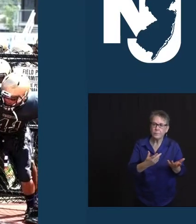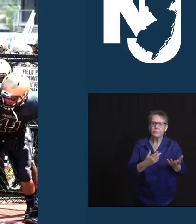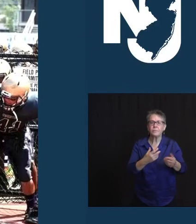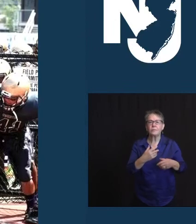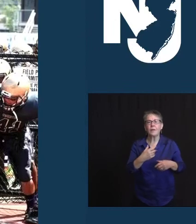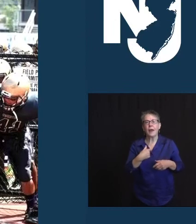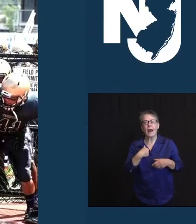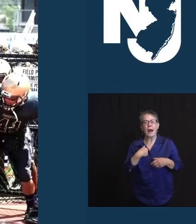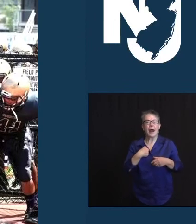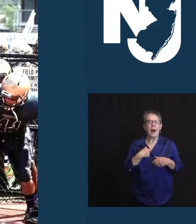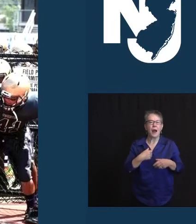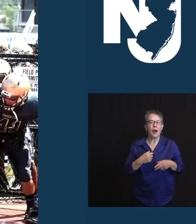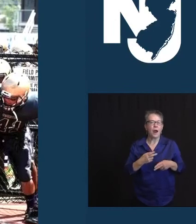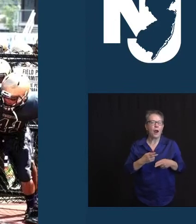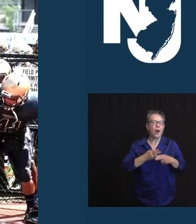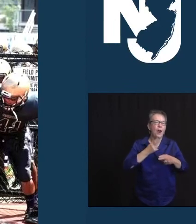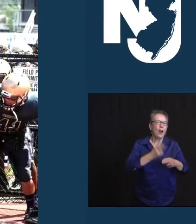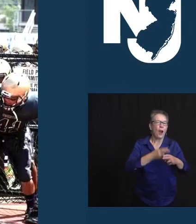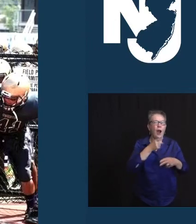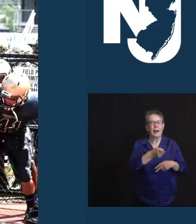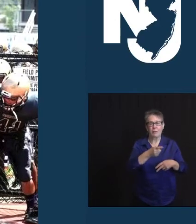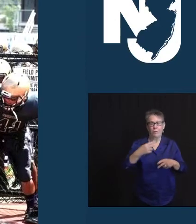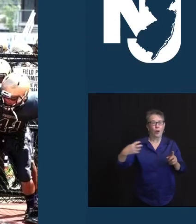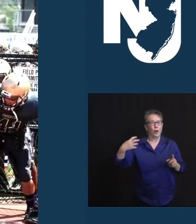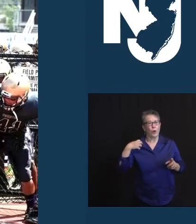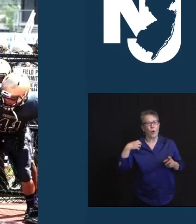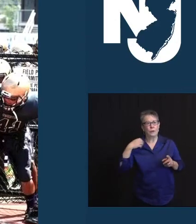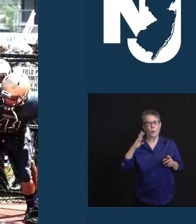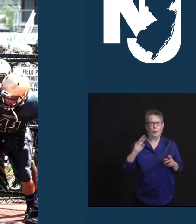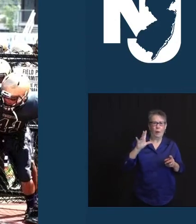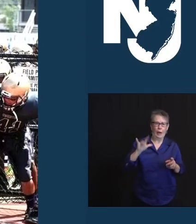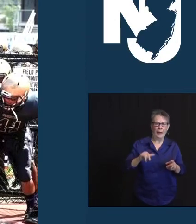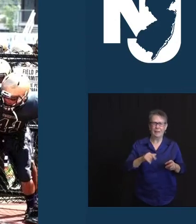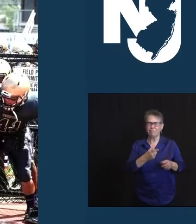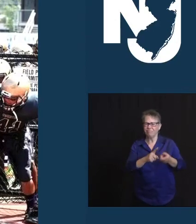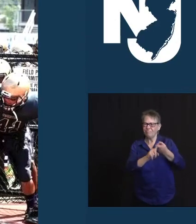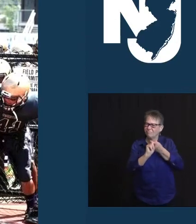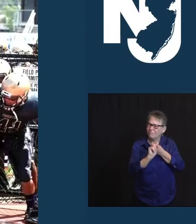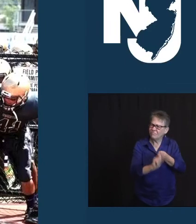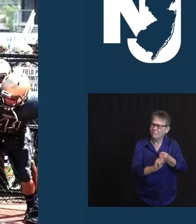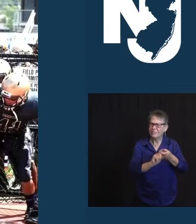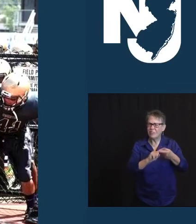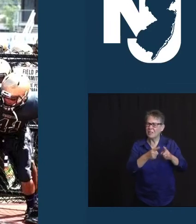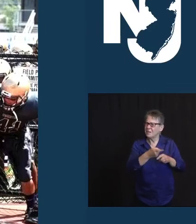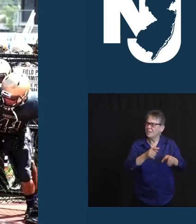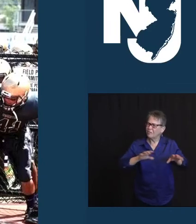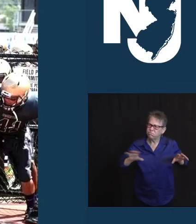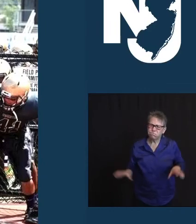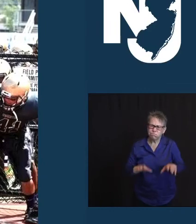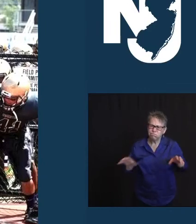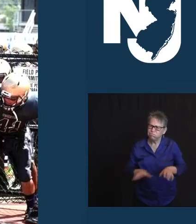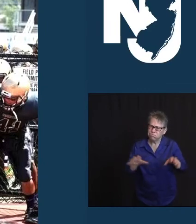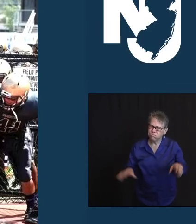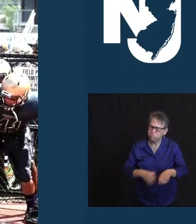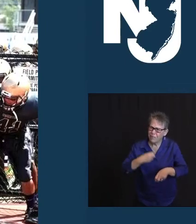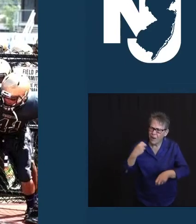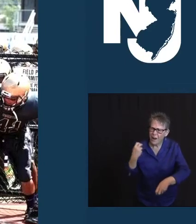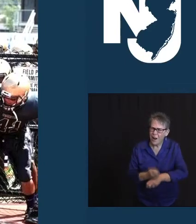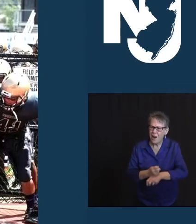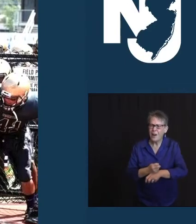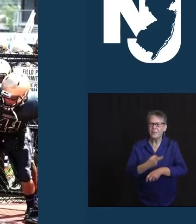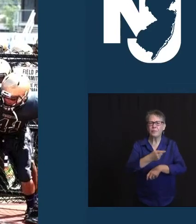a dear friend and partner. Together we worked hard alongside many of his colleagues, notably State Senator Paul Sarlo, I want to give